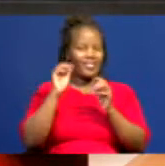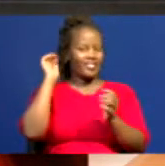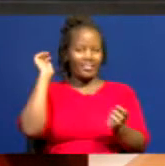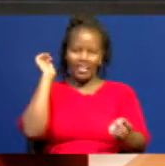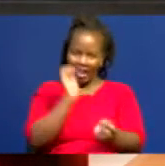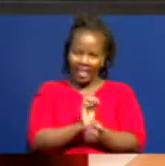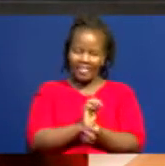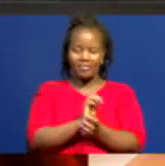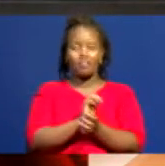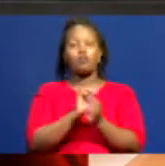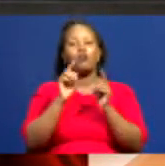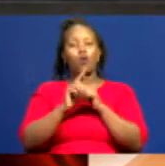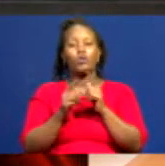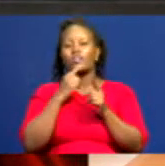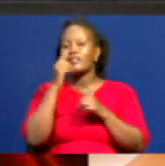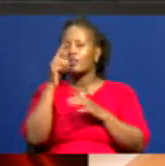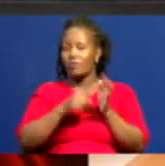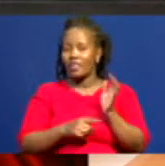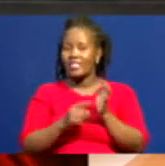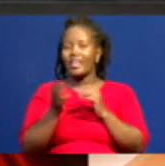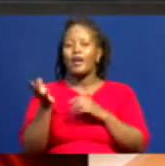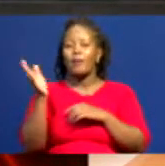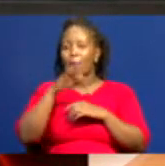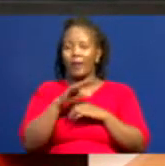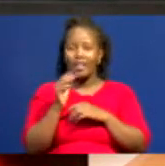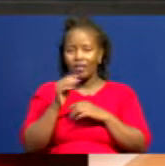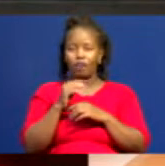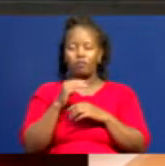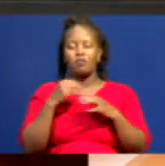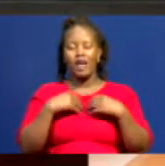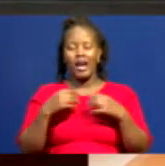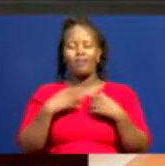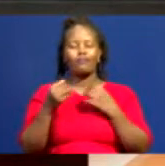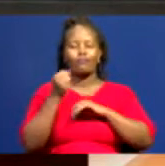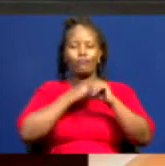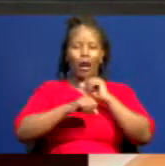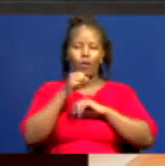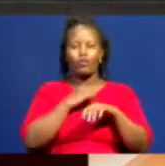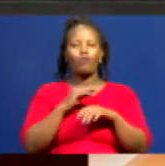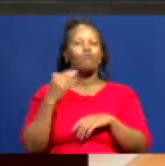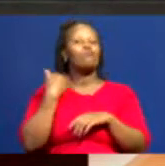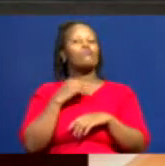decisively, warning of the returns of the acts of banditry.